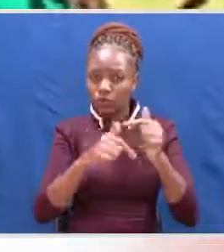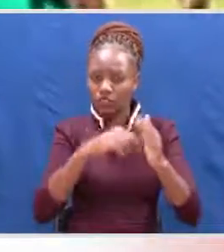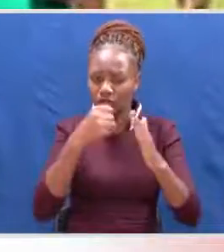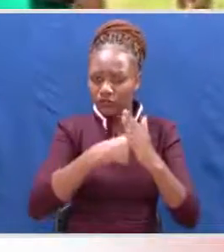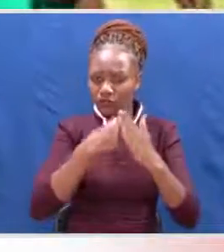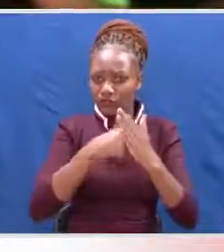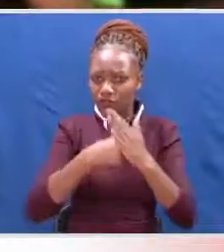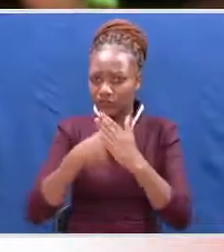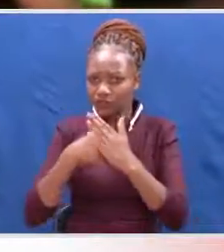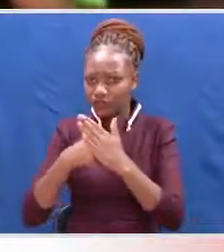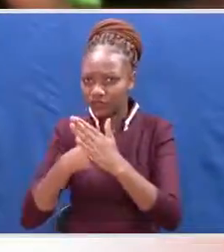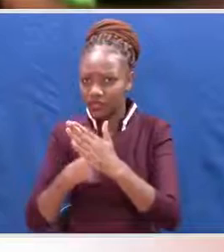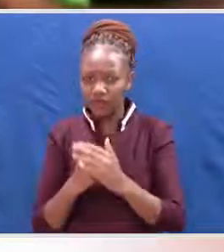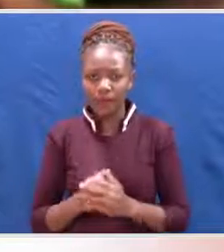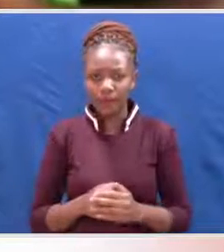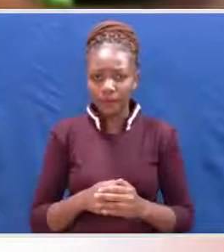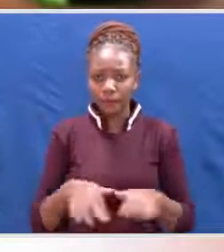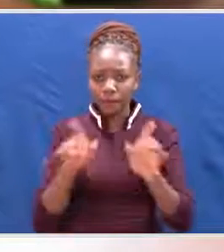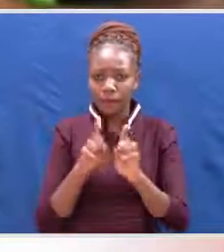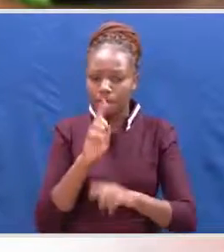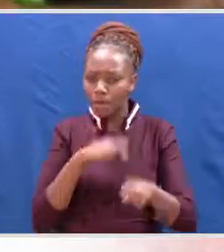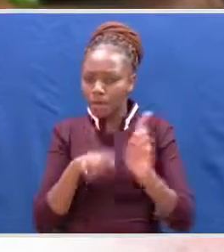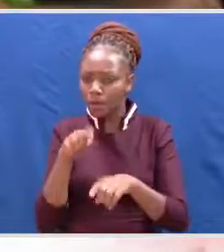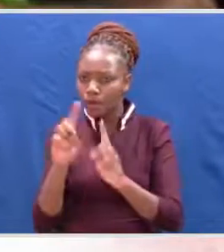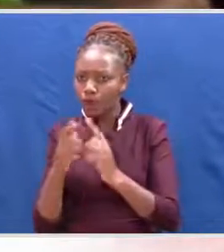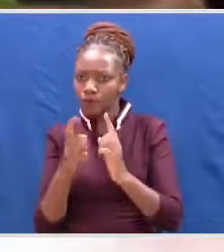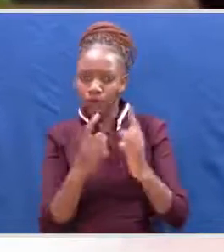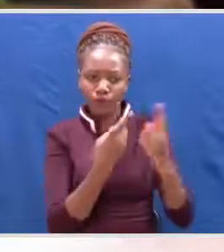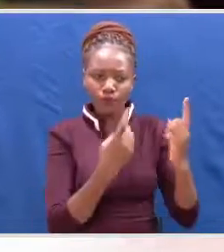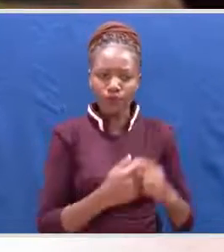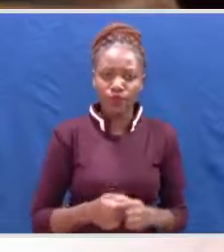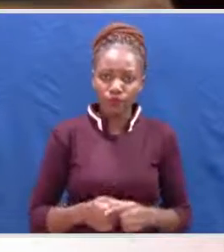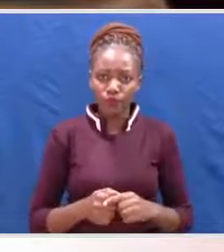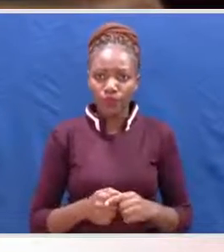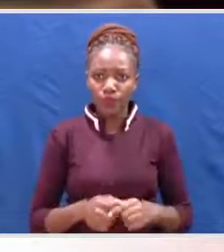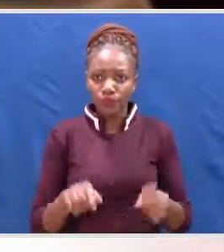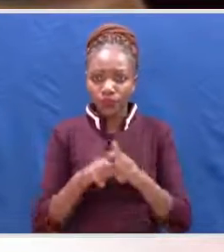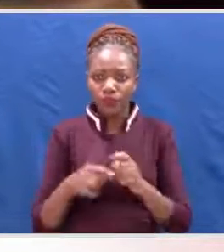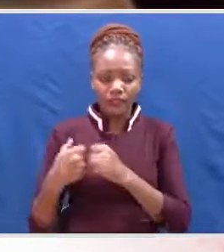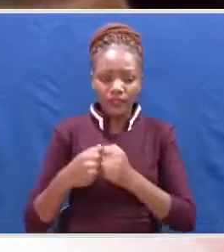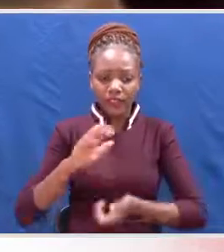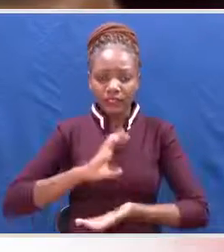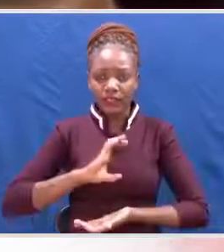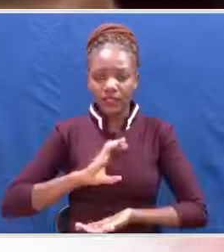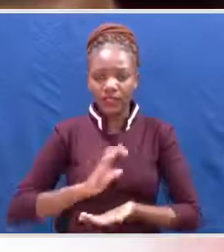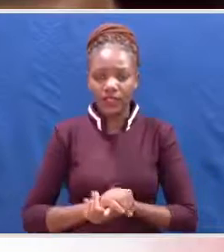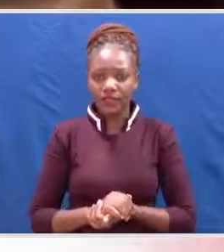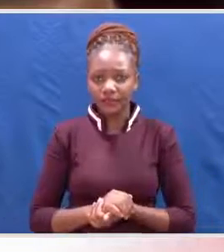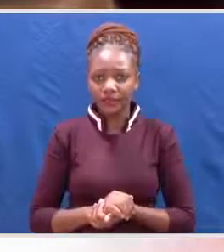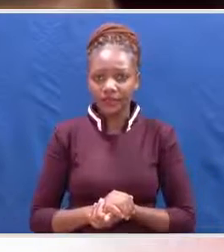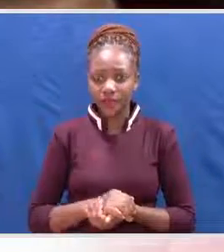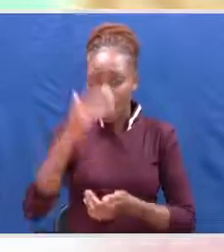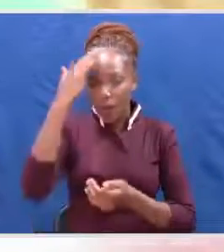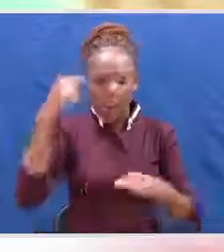Babu's attacking unit, more of a fairy tale, tossing defenders and goalkeepers into mystery and hopelessness with his